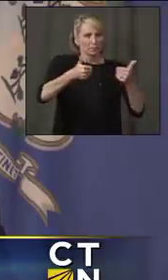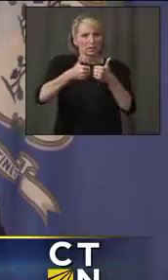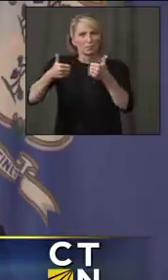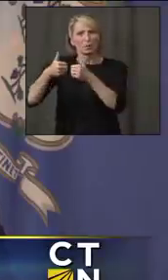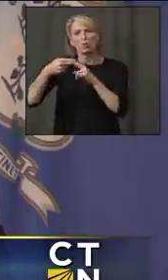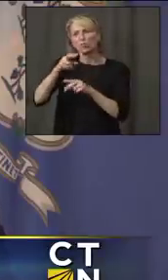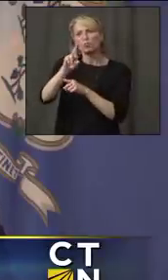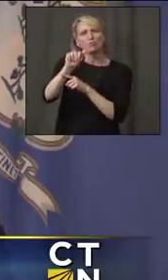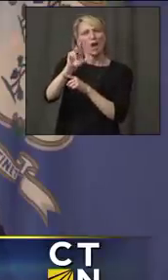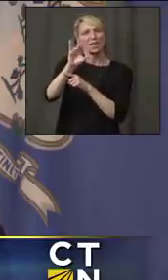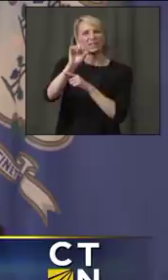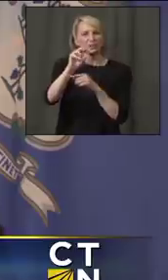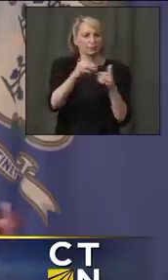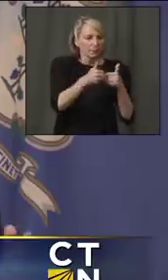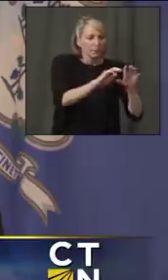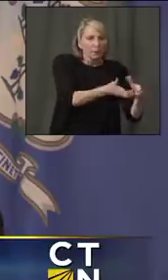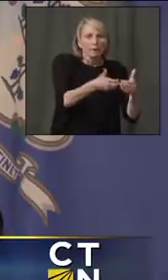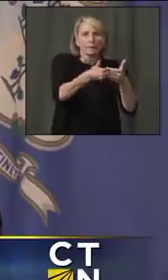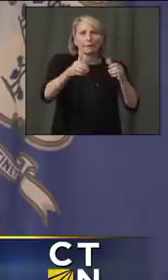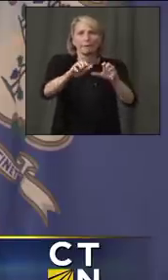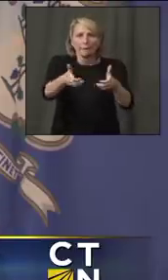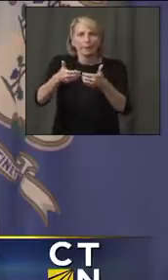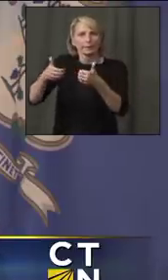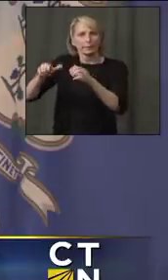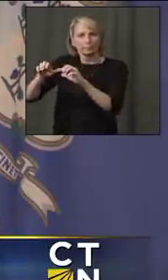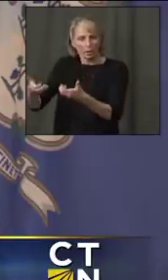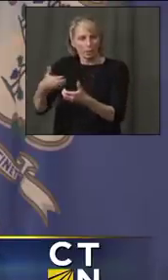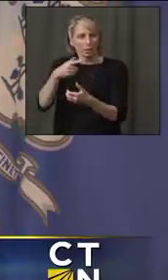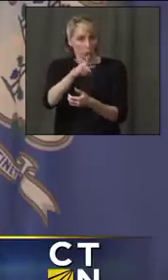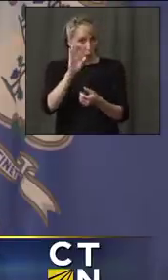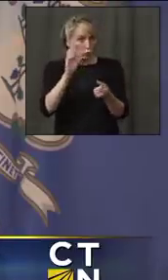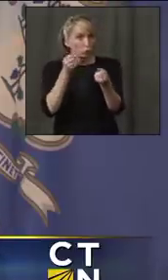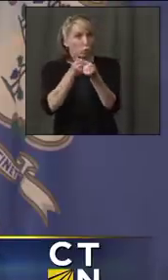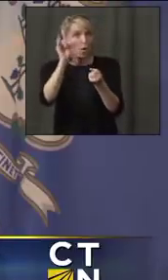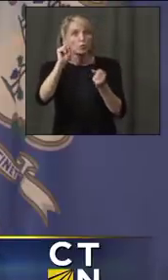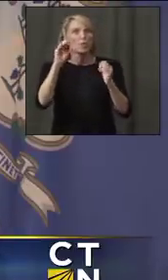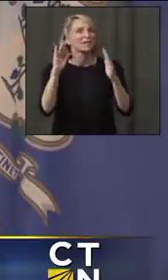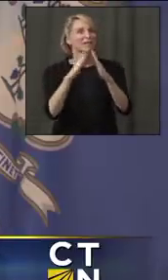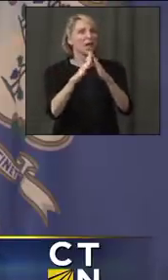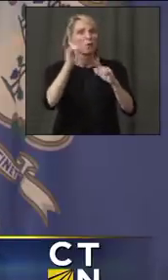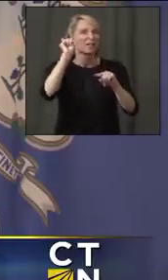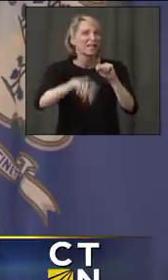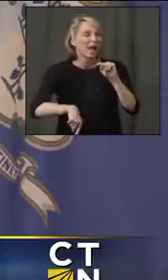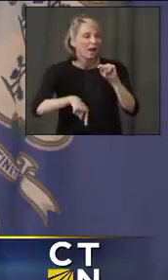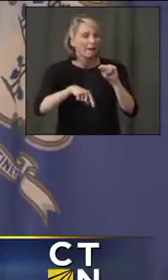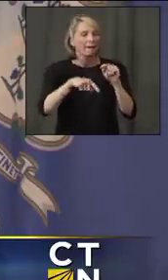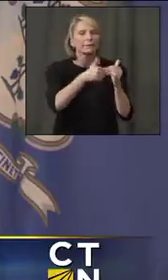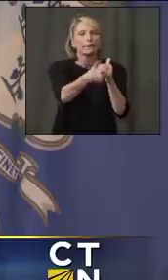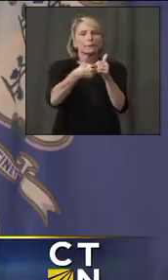like that, especially in a special session, especially when you don't have broad public hearings.